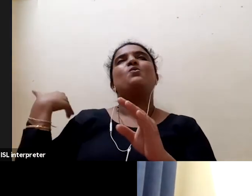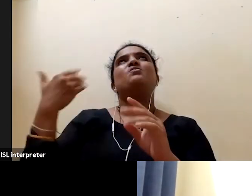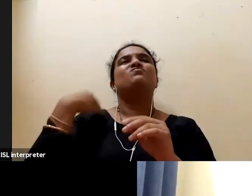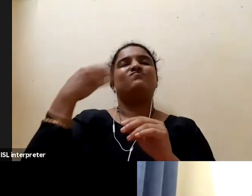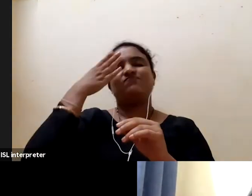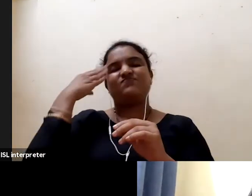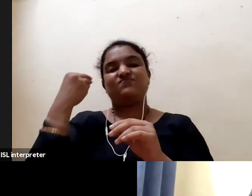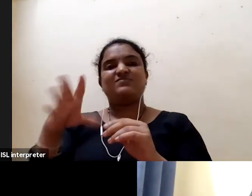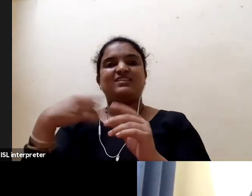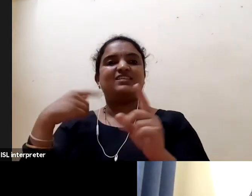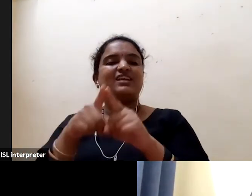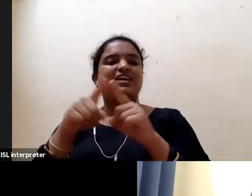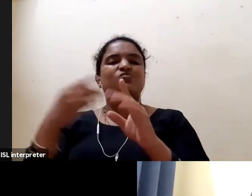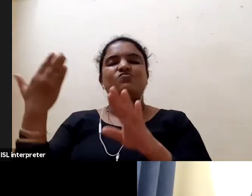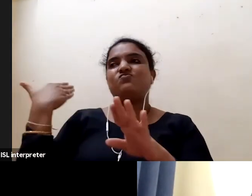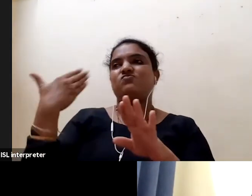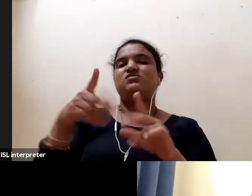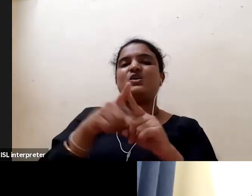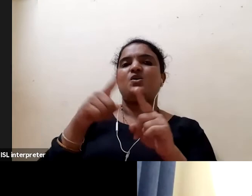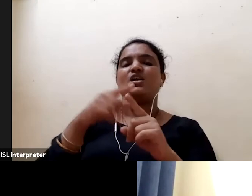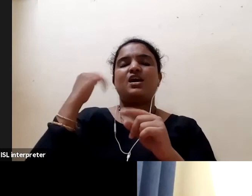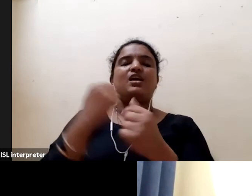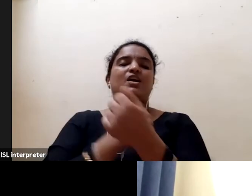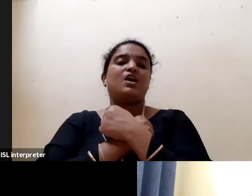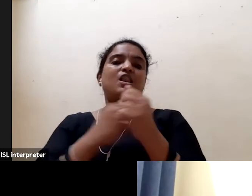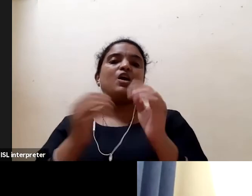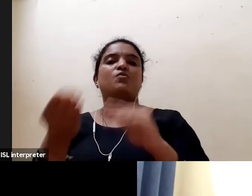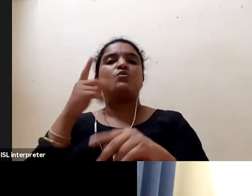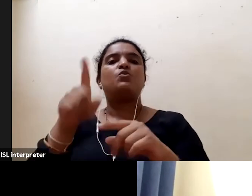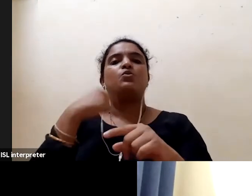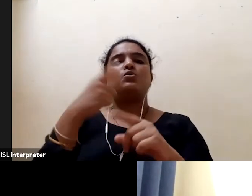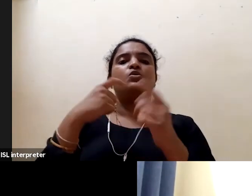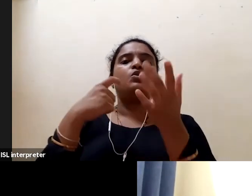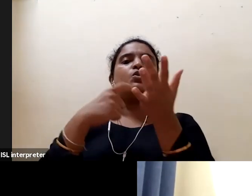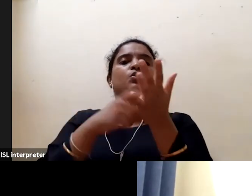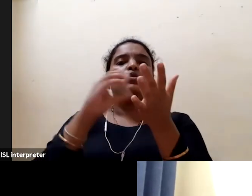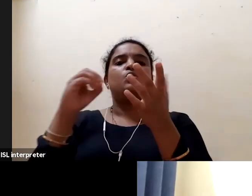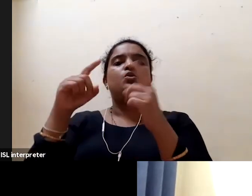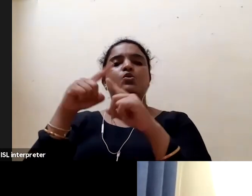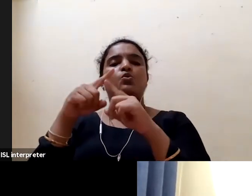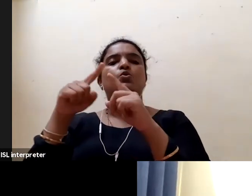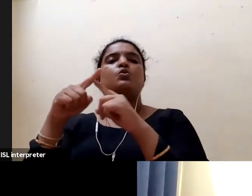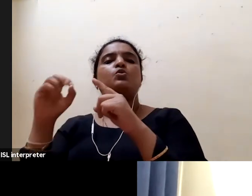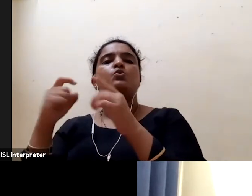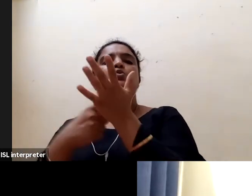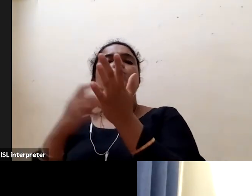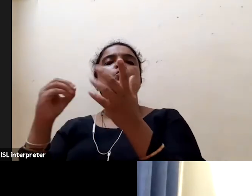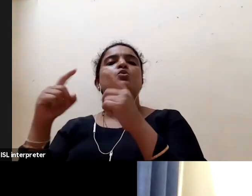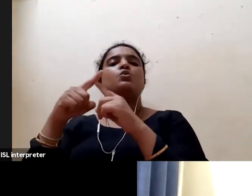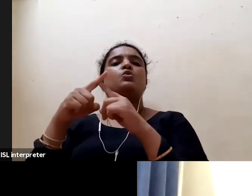reading. One blog I really love is Root to Roots by Sheetal Bhatt. It's